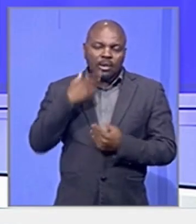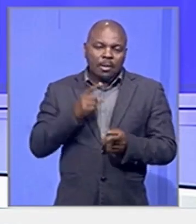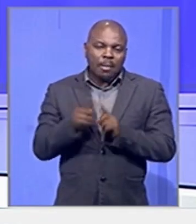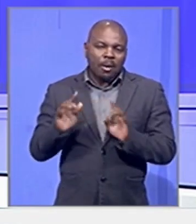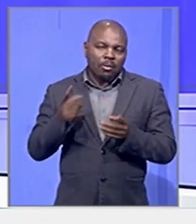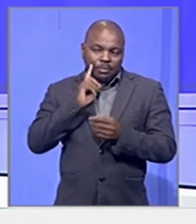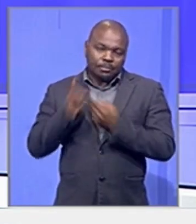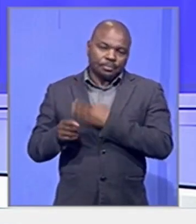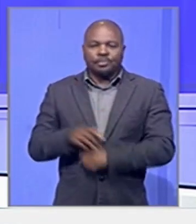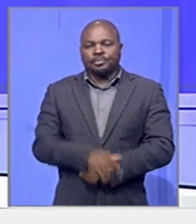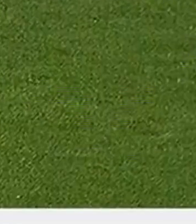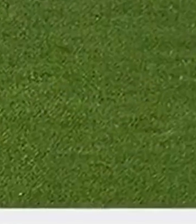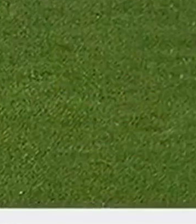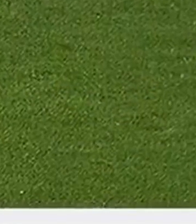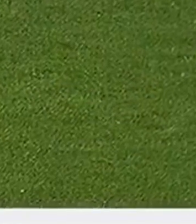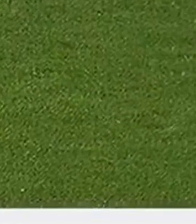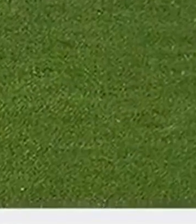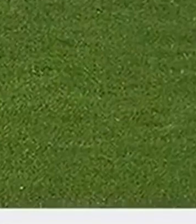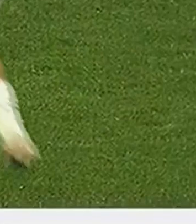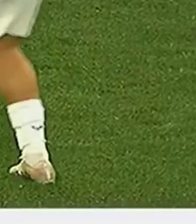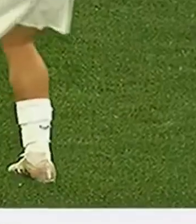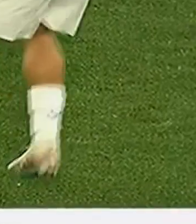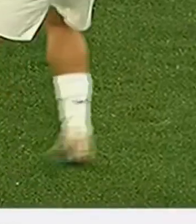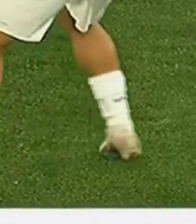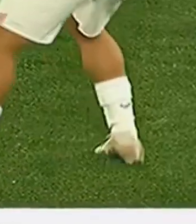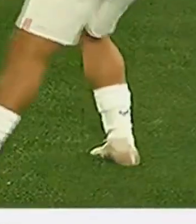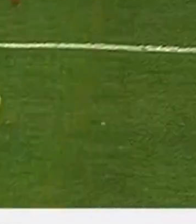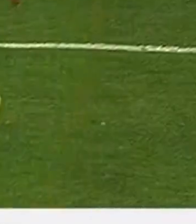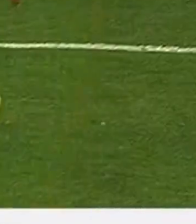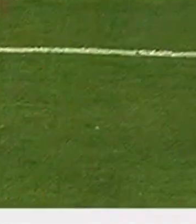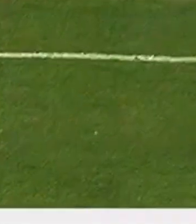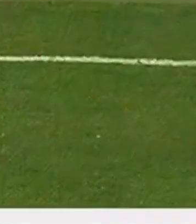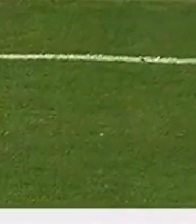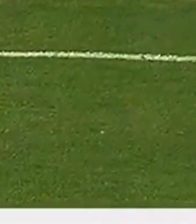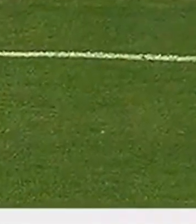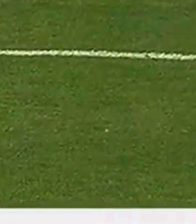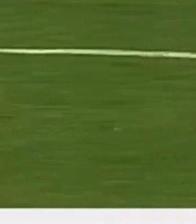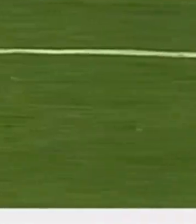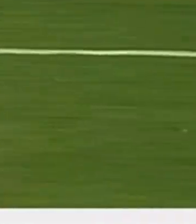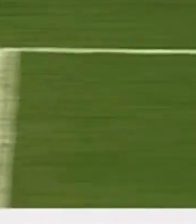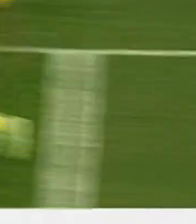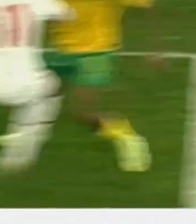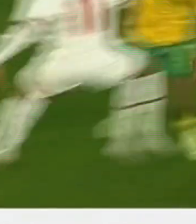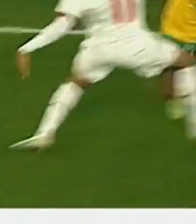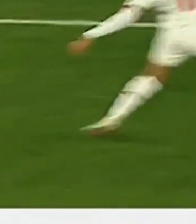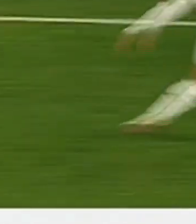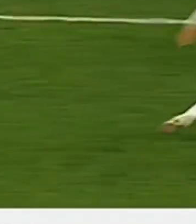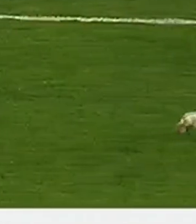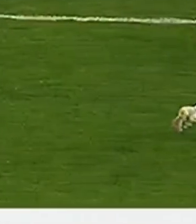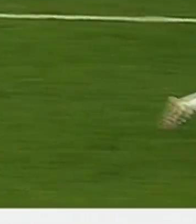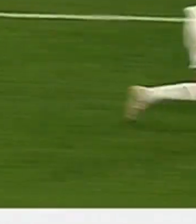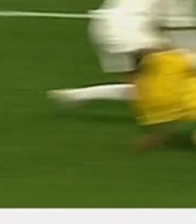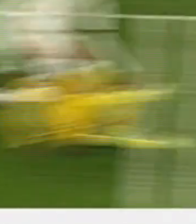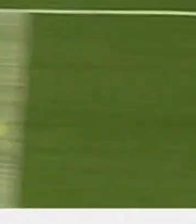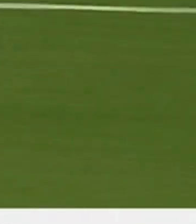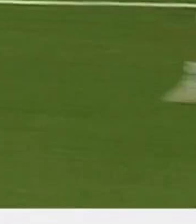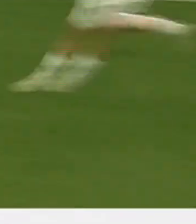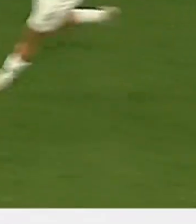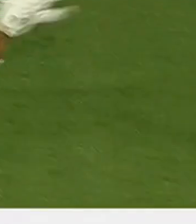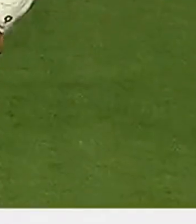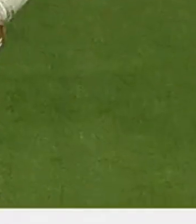jana. Babe lapha ke uyahlupha lapha ke uTaunga libe naye uzinang lapha ke